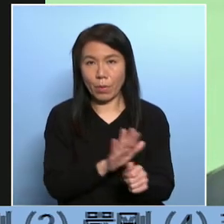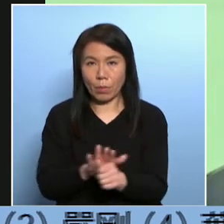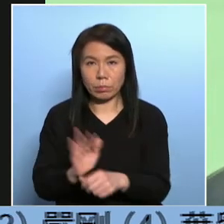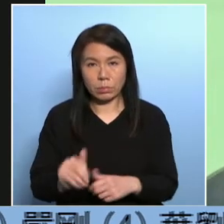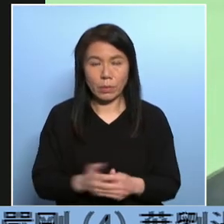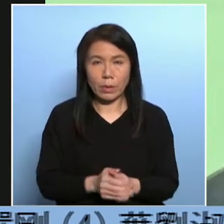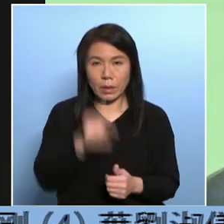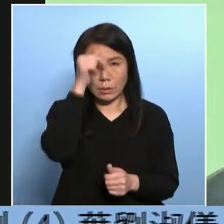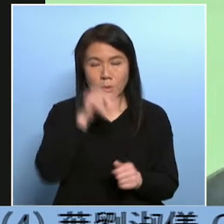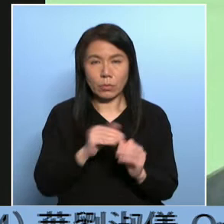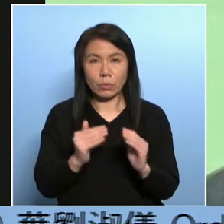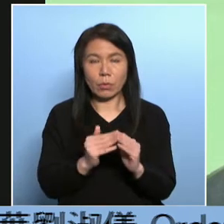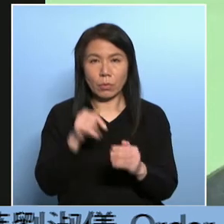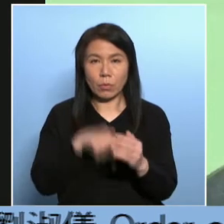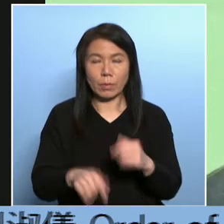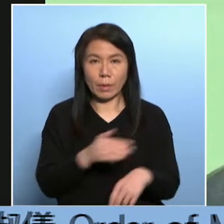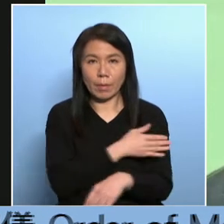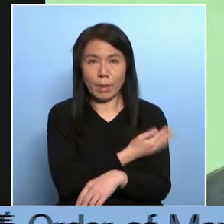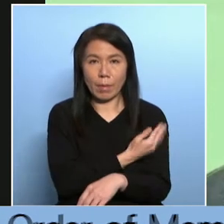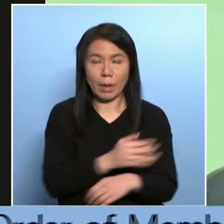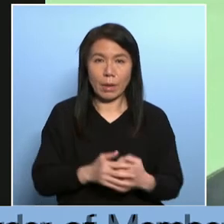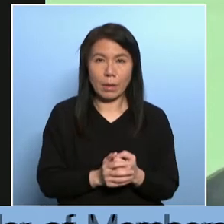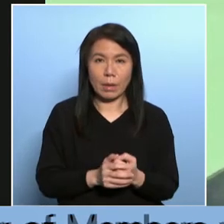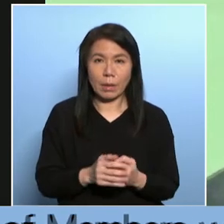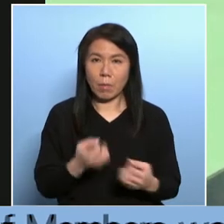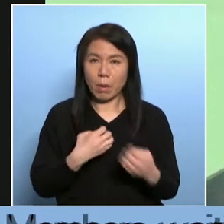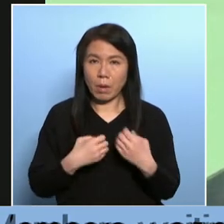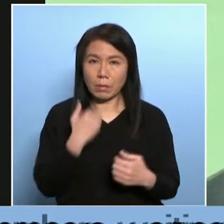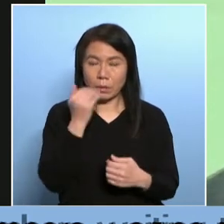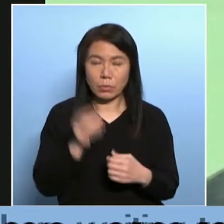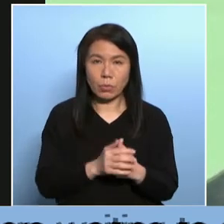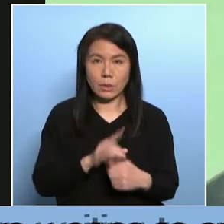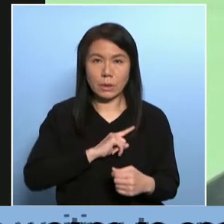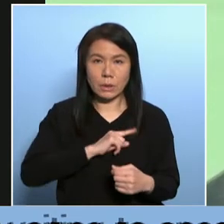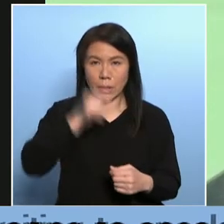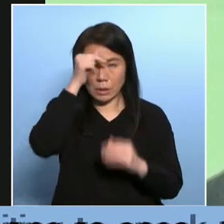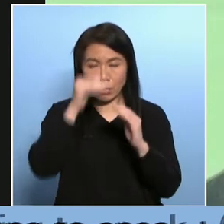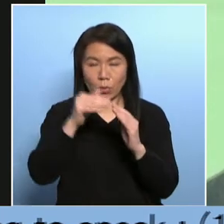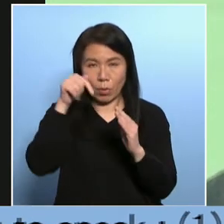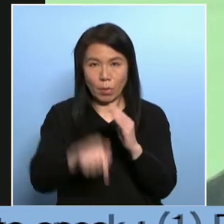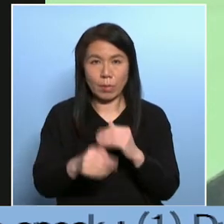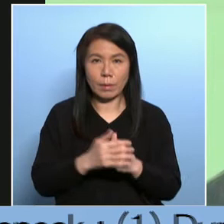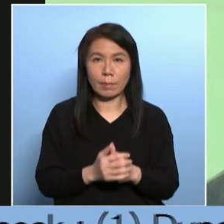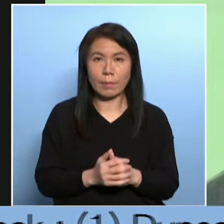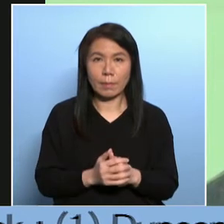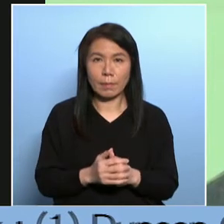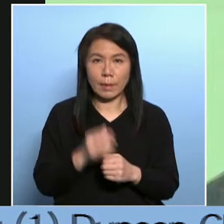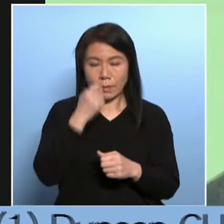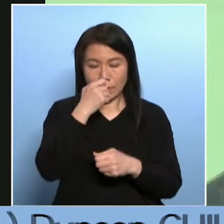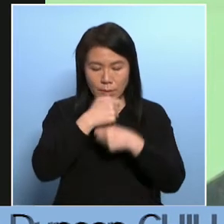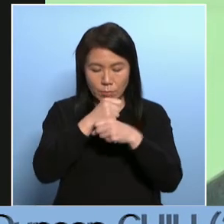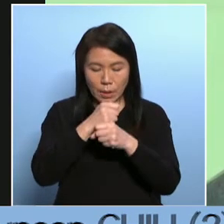can fill the vacancies more quickly? And according to some complaints from the HA, well, for those working in